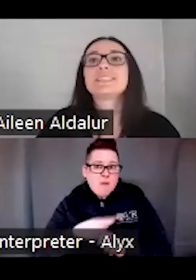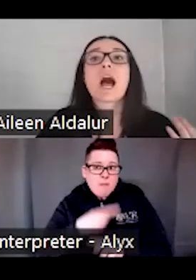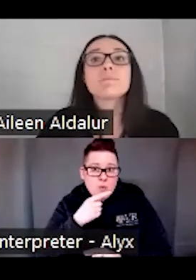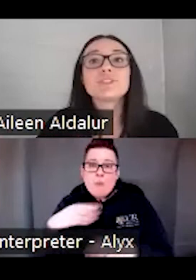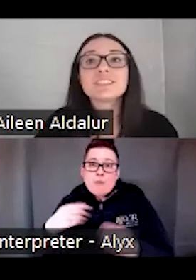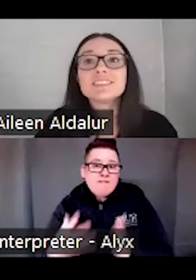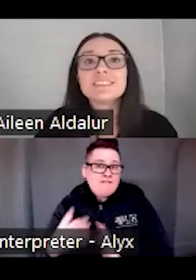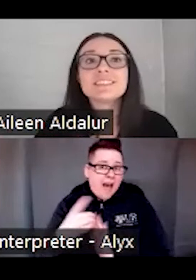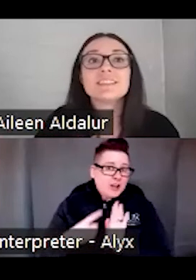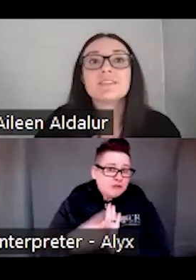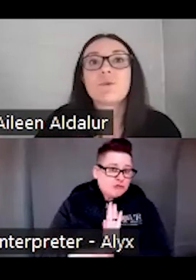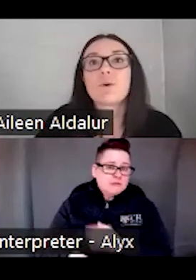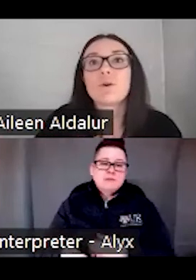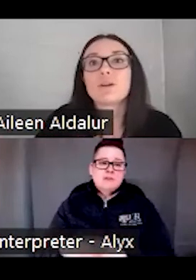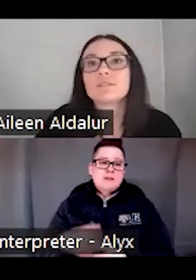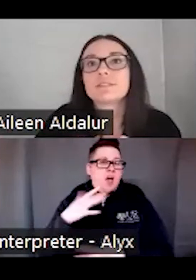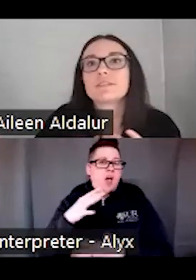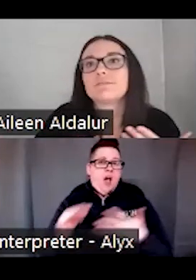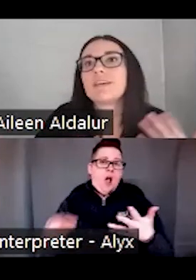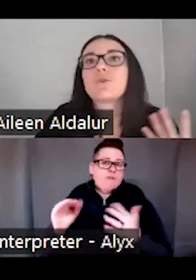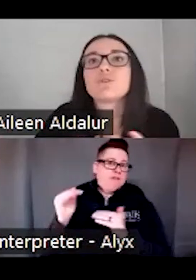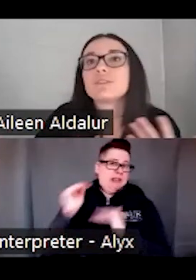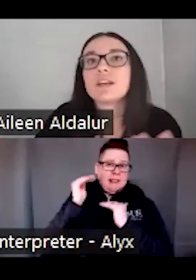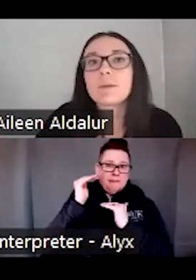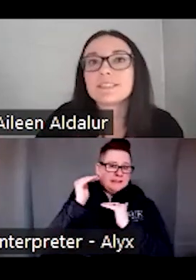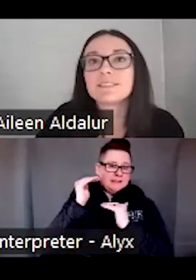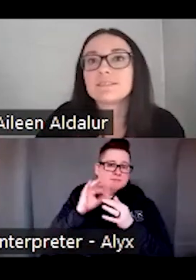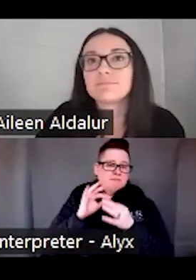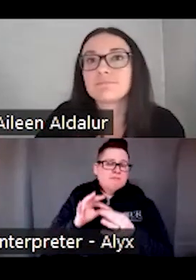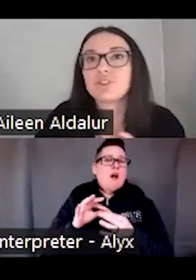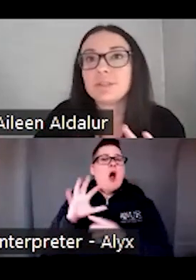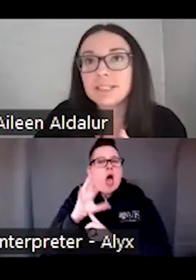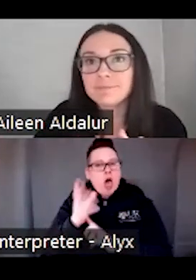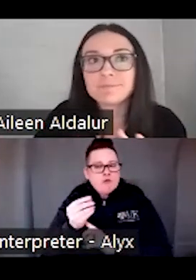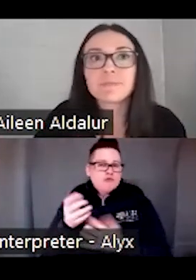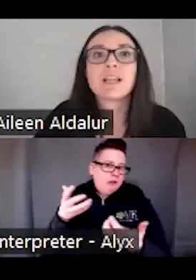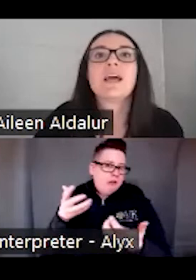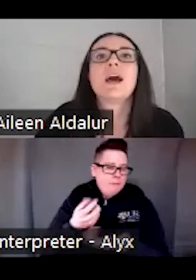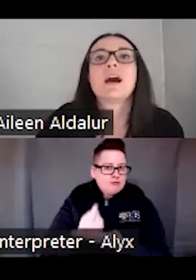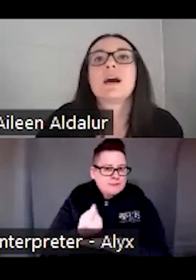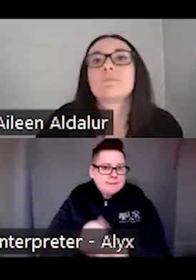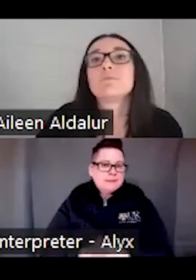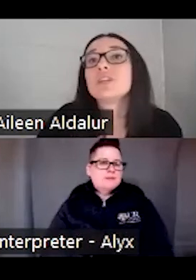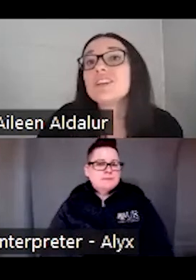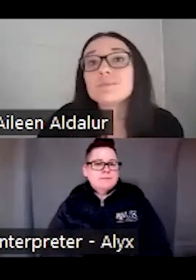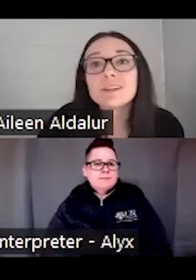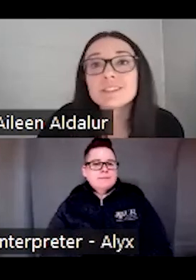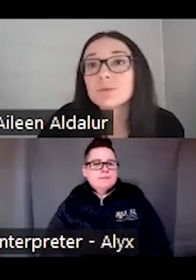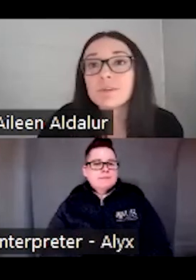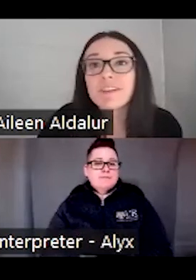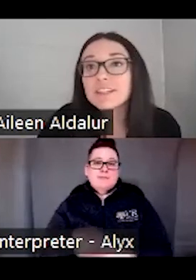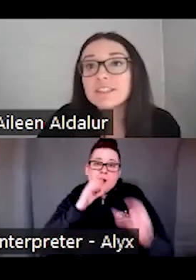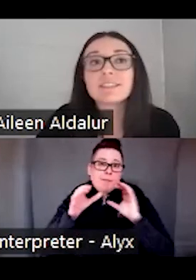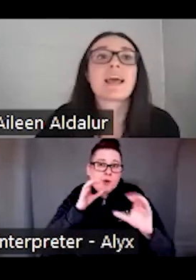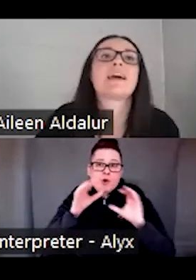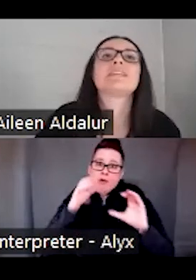having limited options for deaf culturally competent treatment, communication barriers